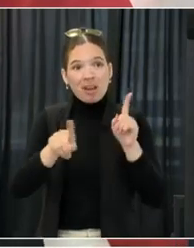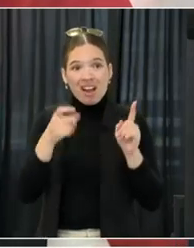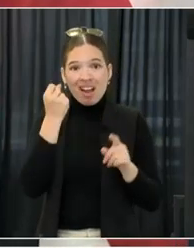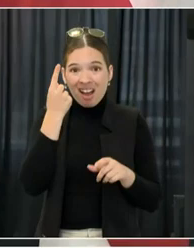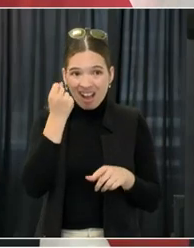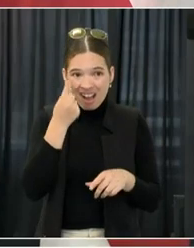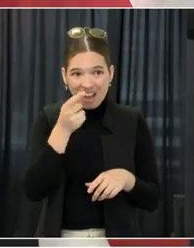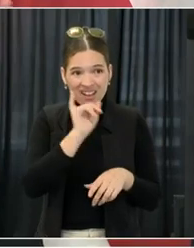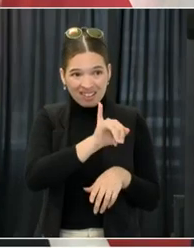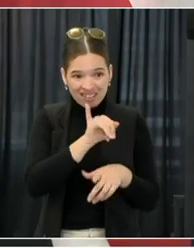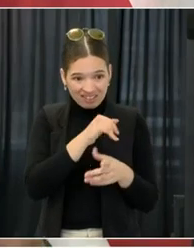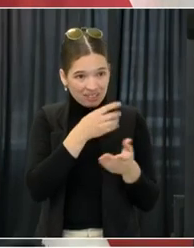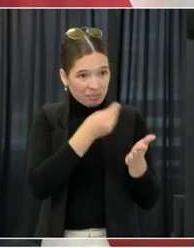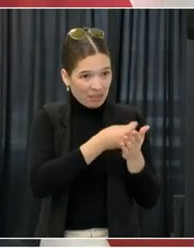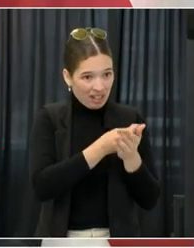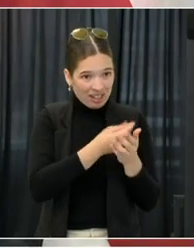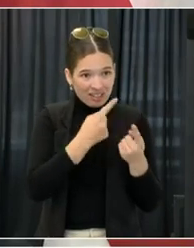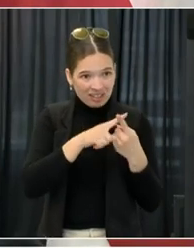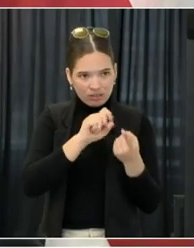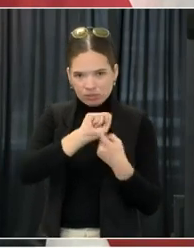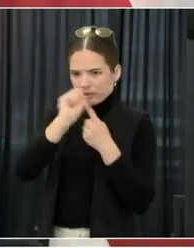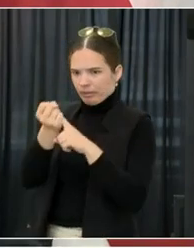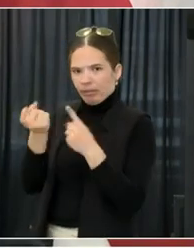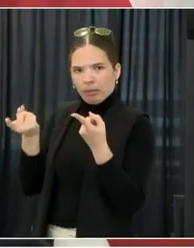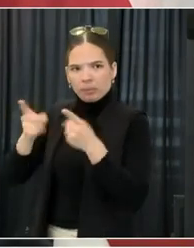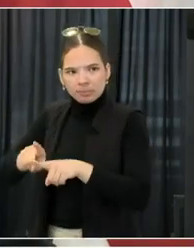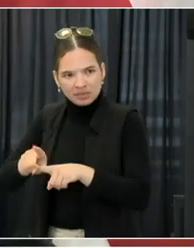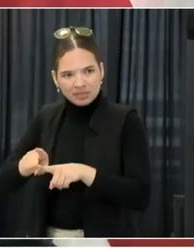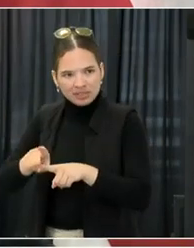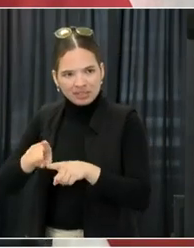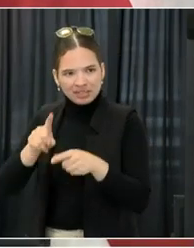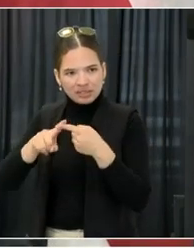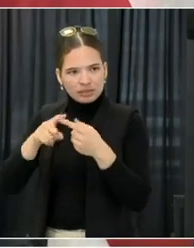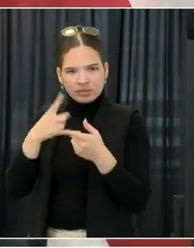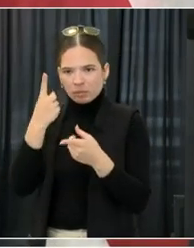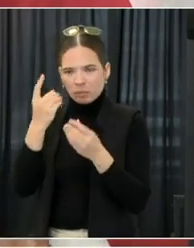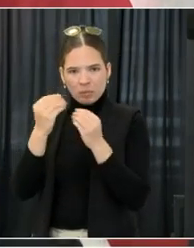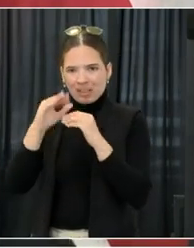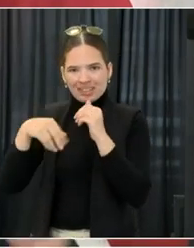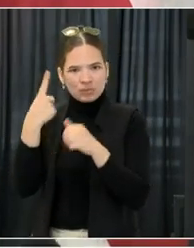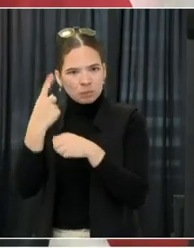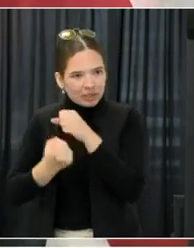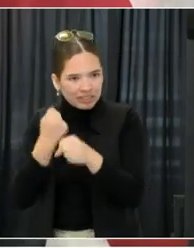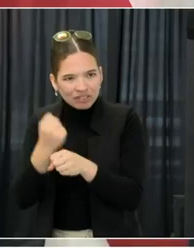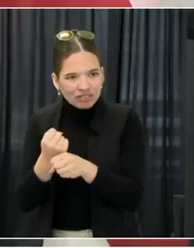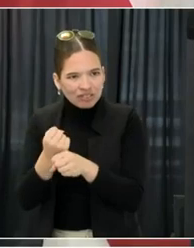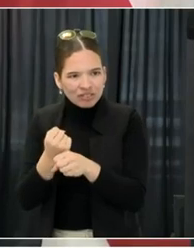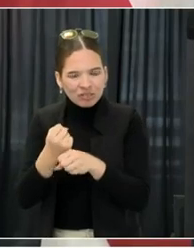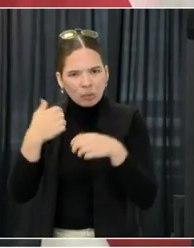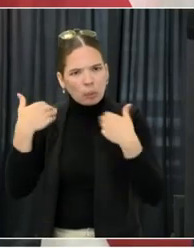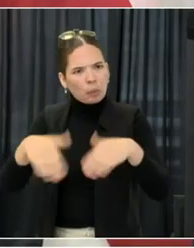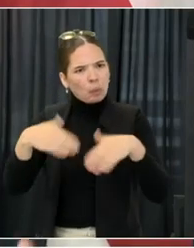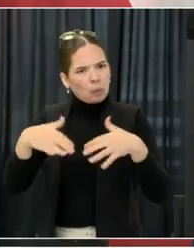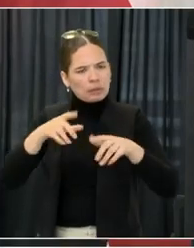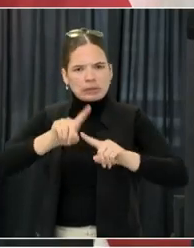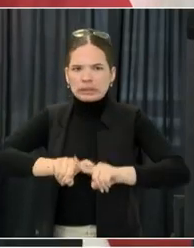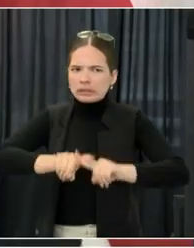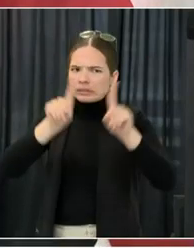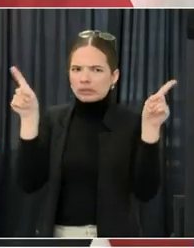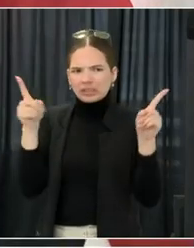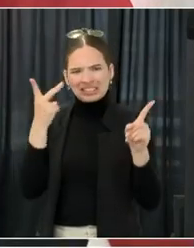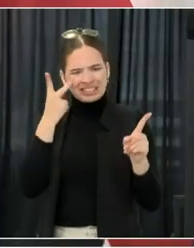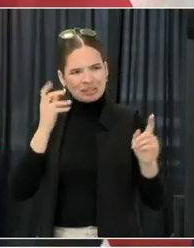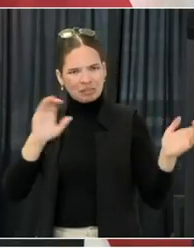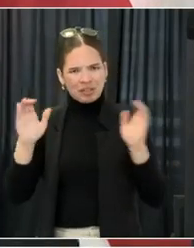showed up on a crime scene was less than a year. And that is a significant change in what we've seen in historical numbers. So